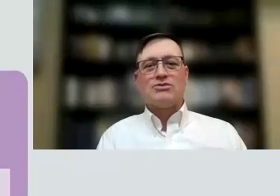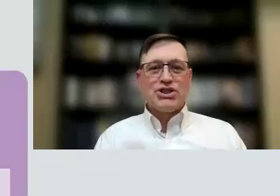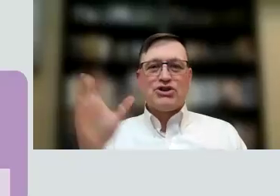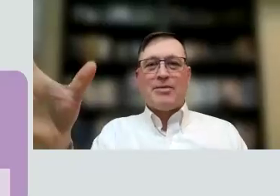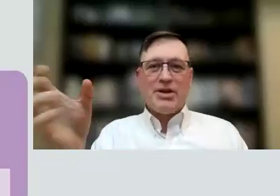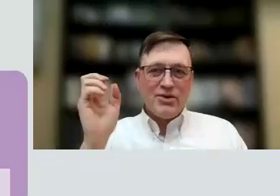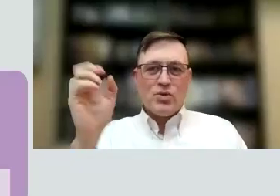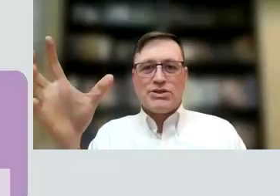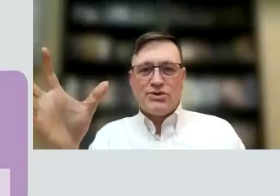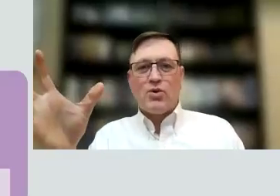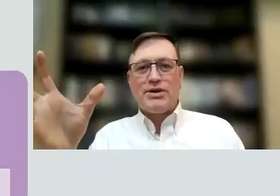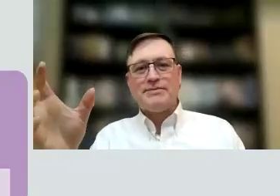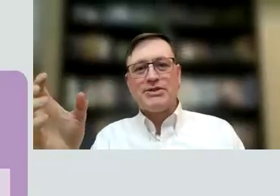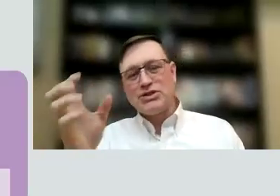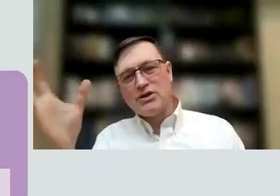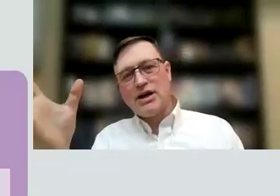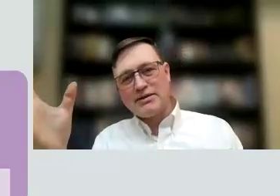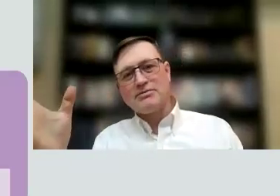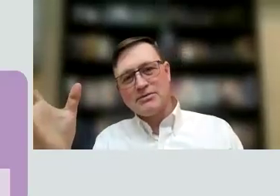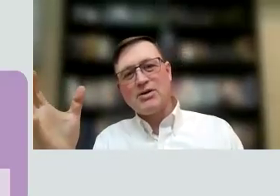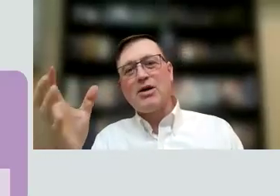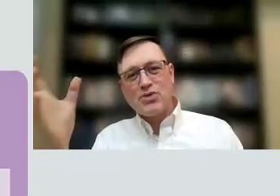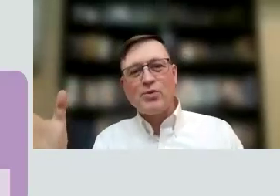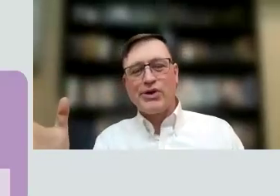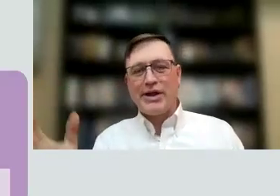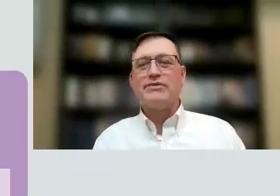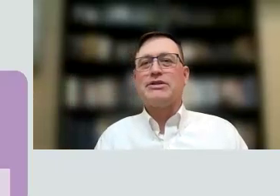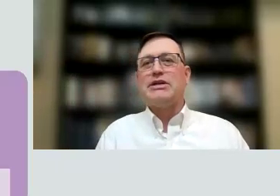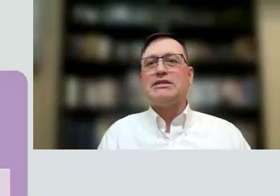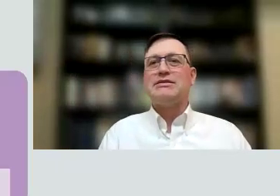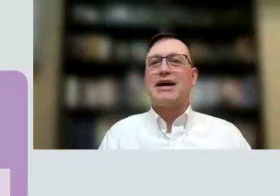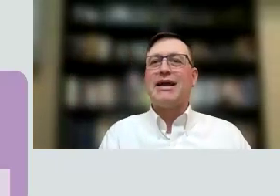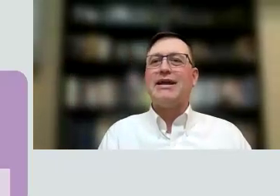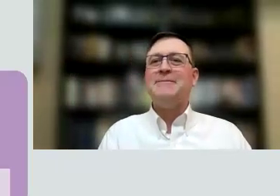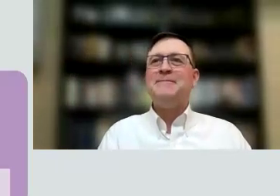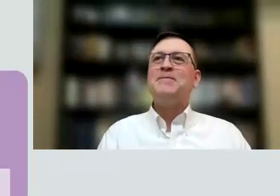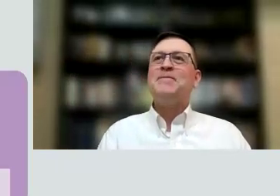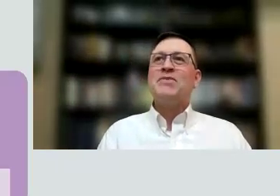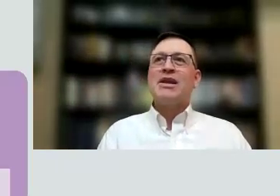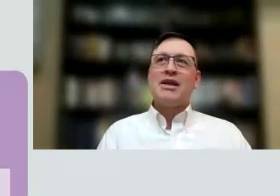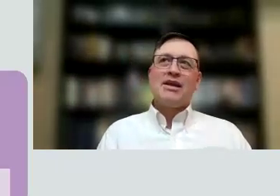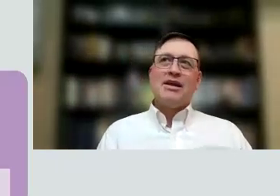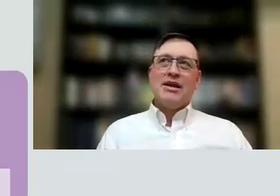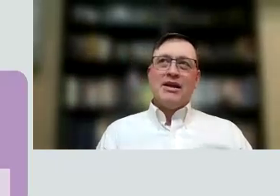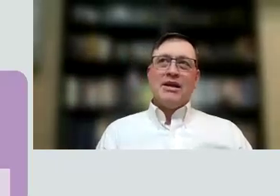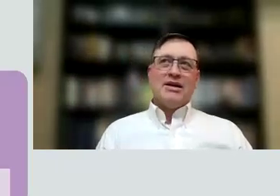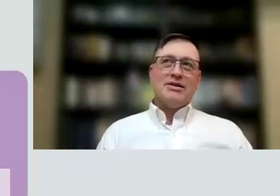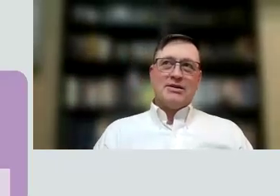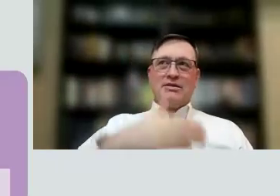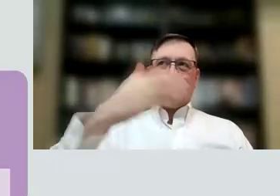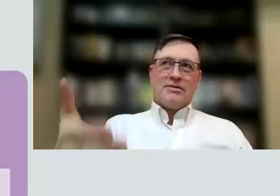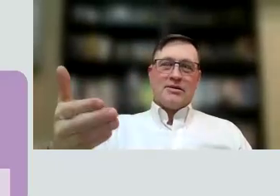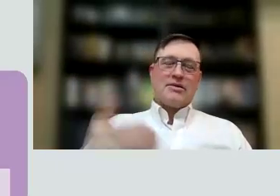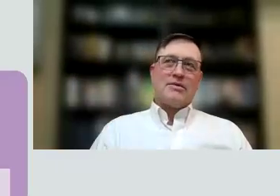go around just grabbing everyone's throat, just not appropriate for today's society.